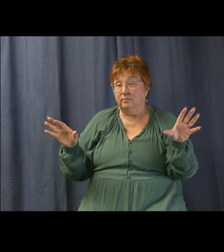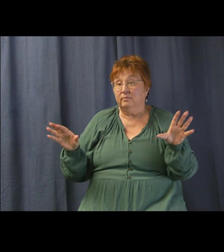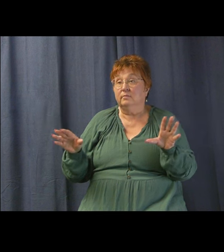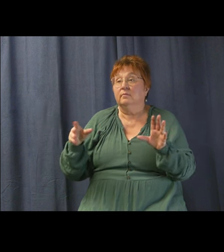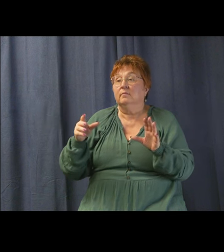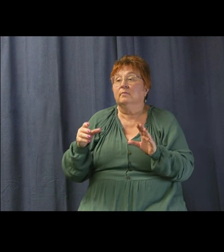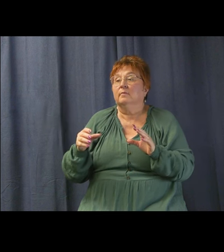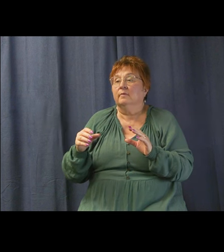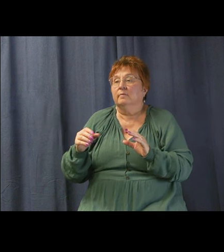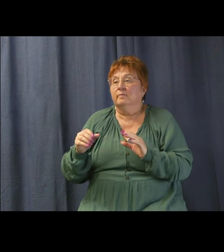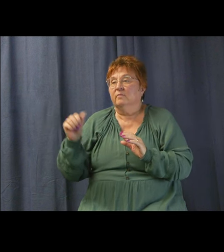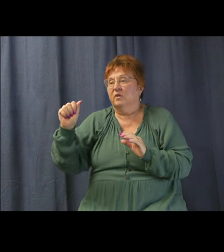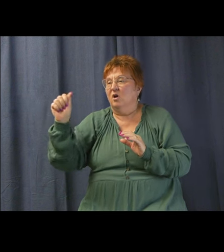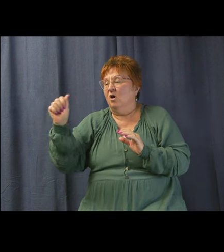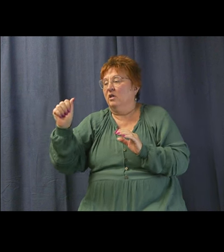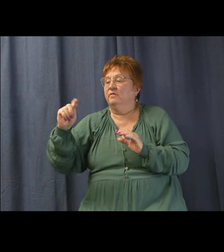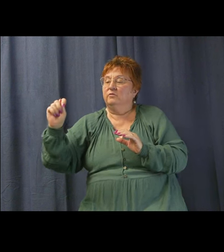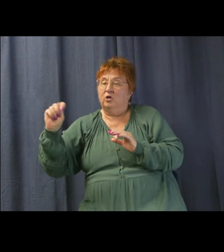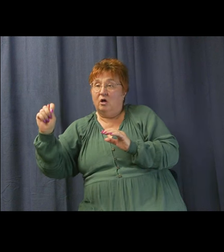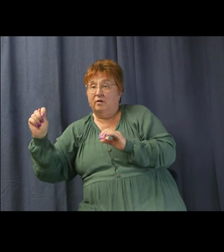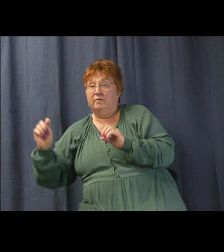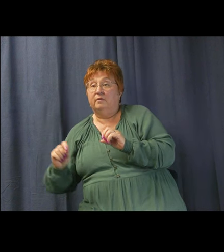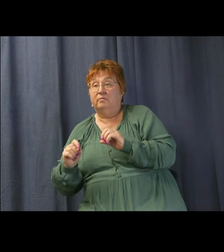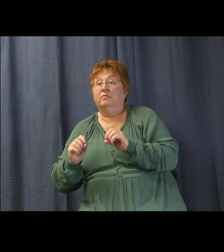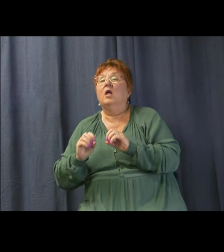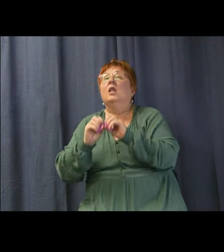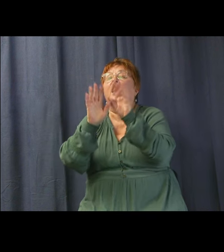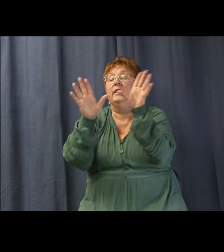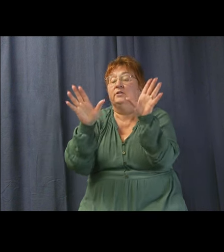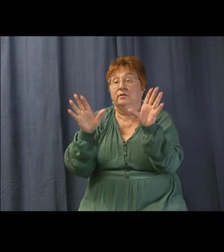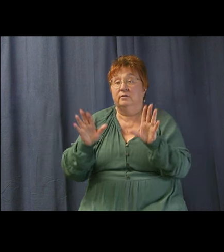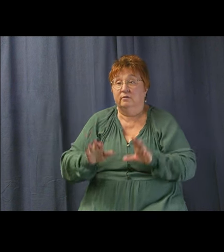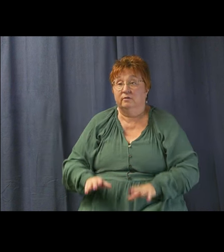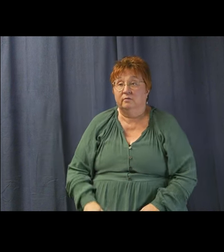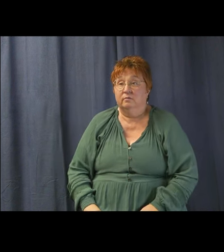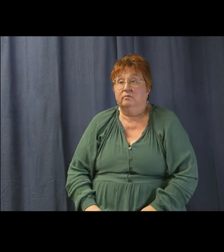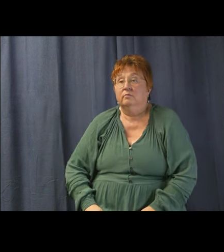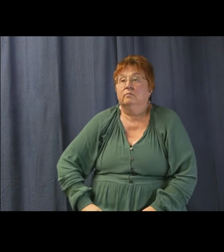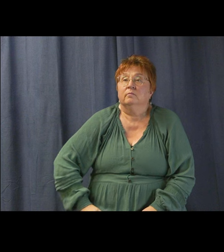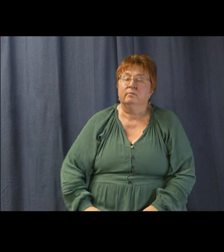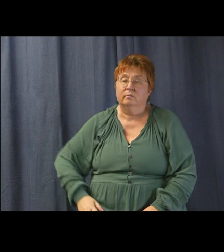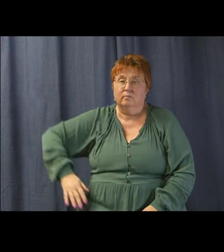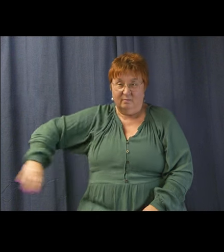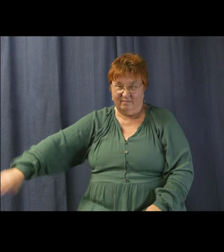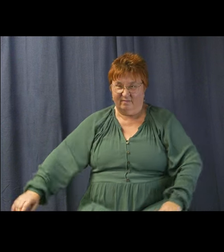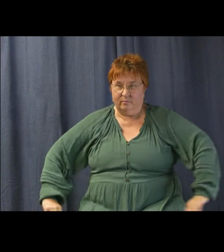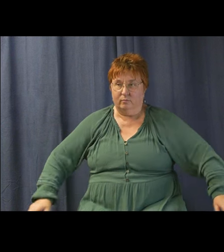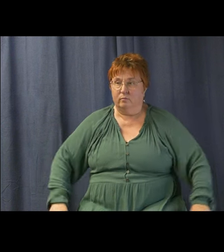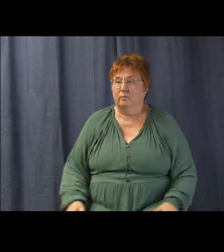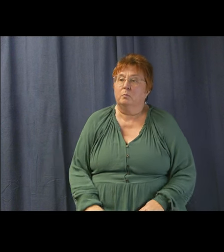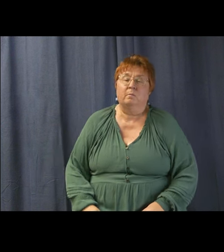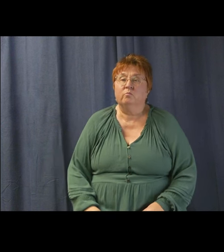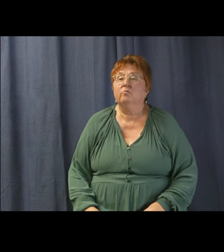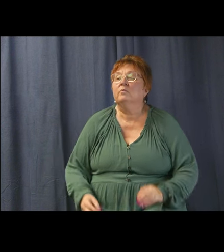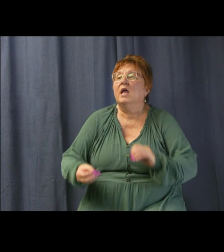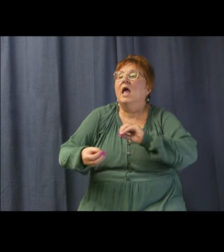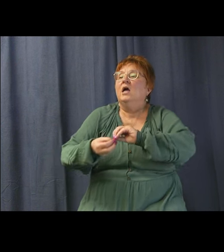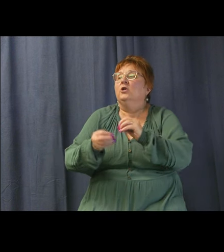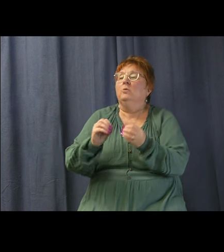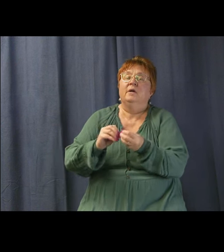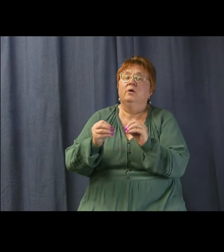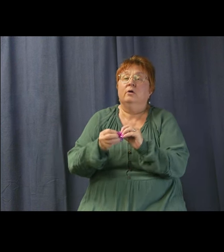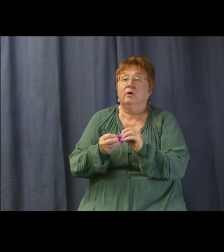Tav Ha'or. You know what's amazing about that? Let's look at the numerical values, not the place value, but the